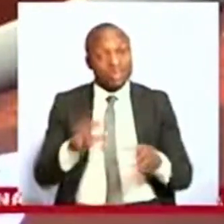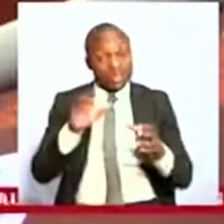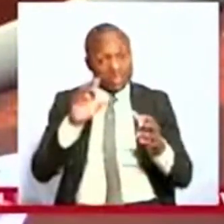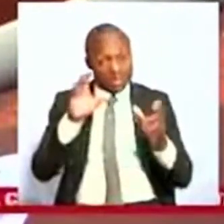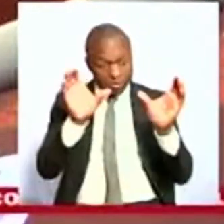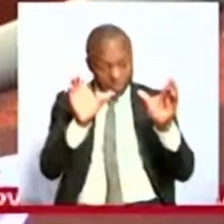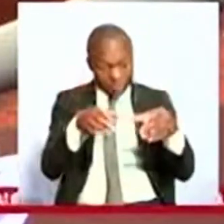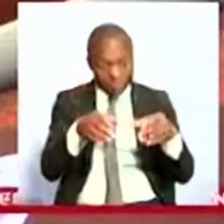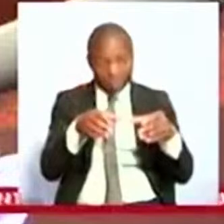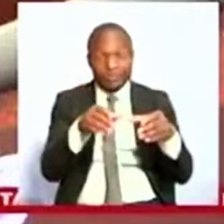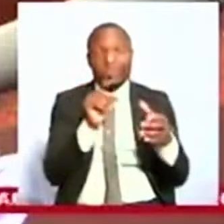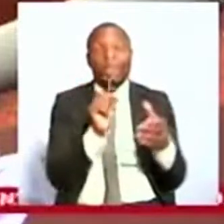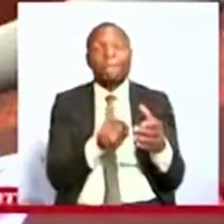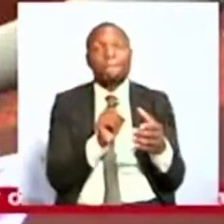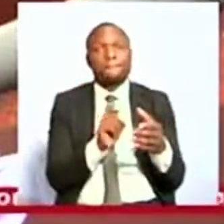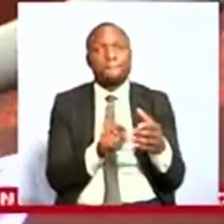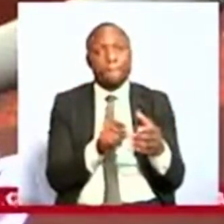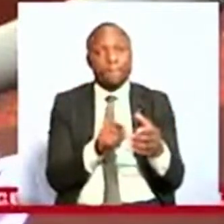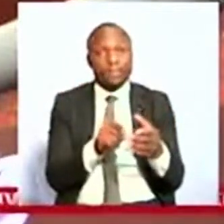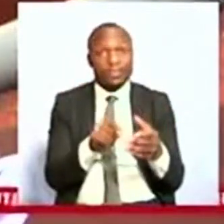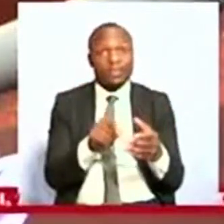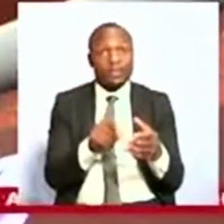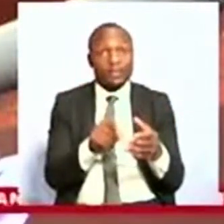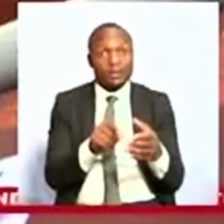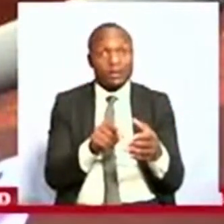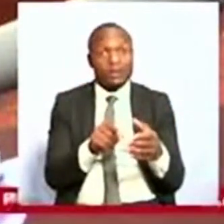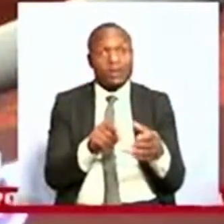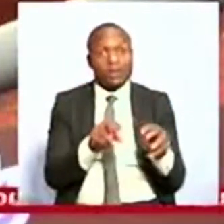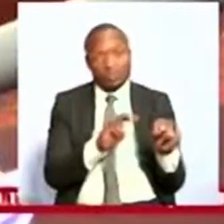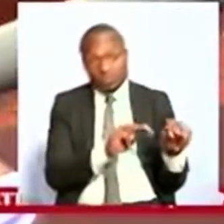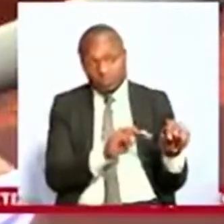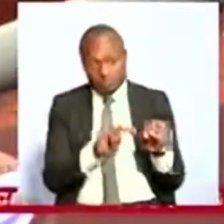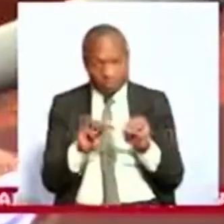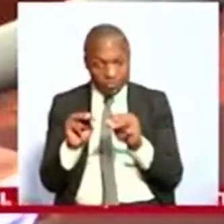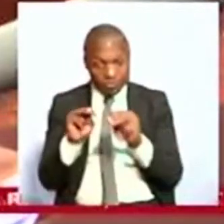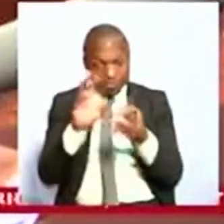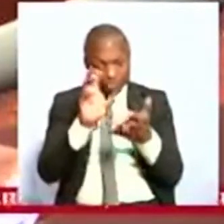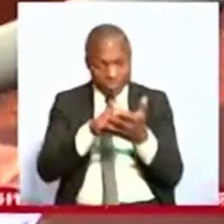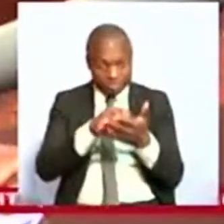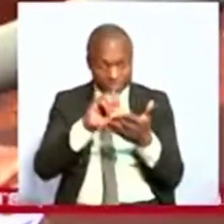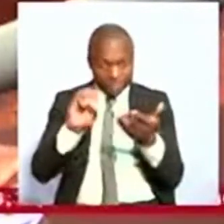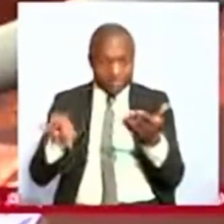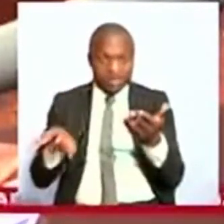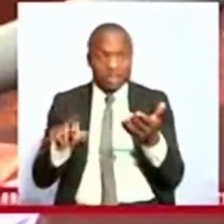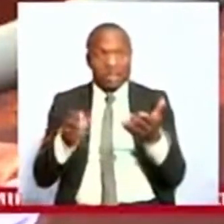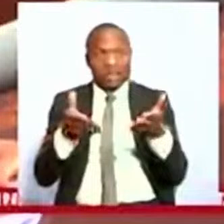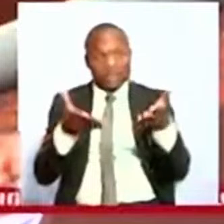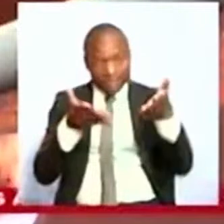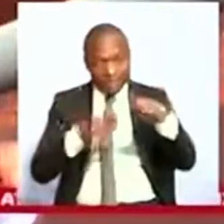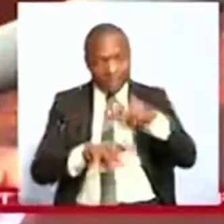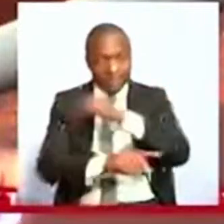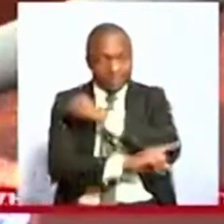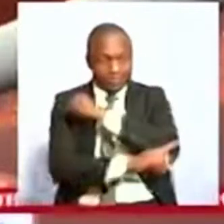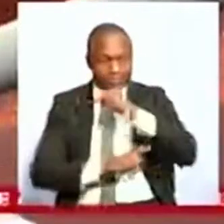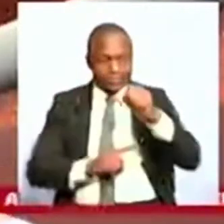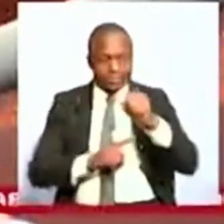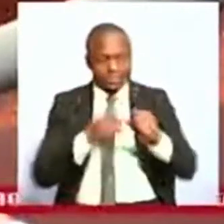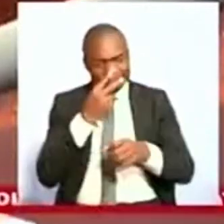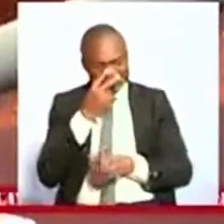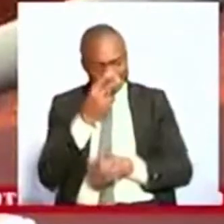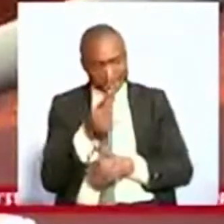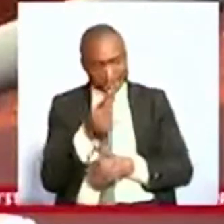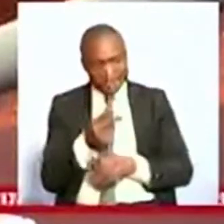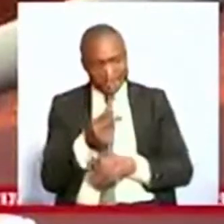committee requires states to move towards the abolition of the death penalty. We also looked